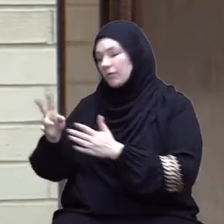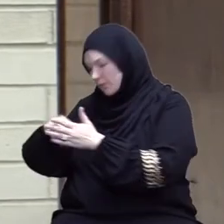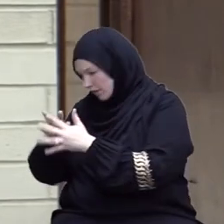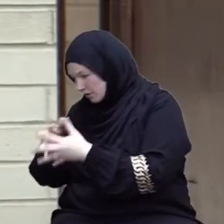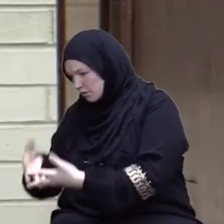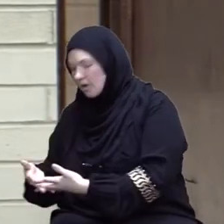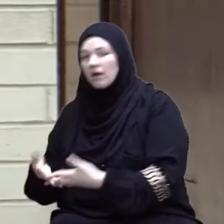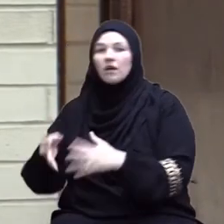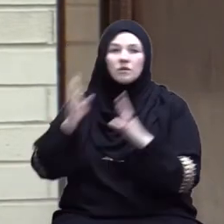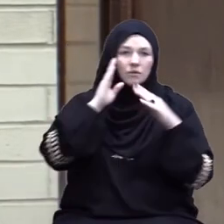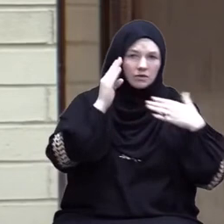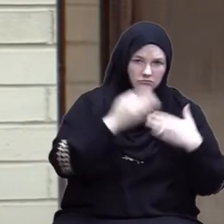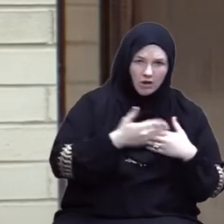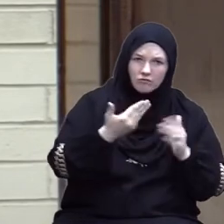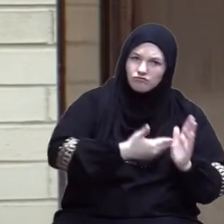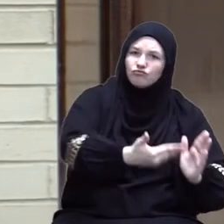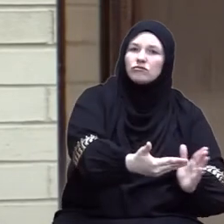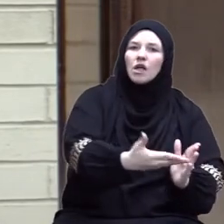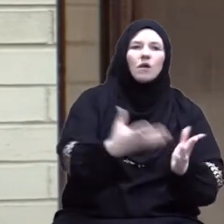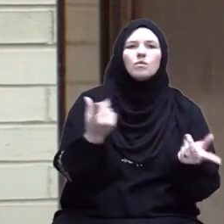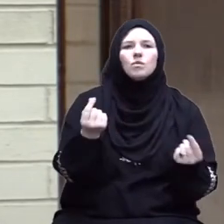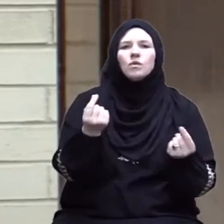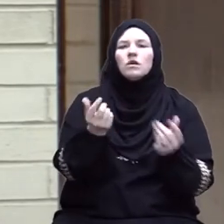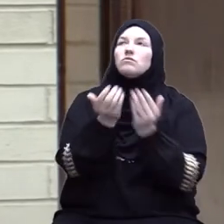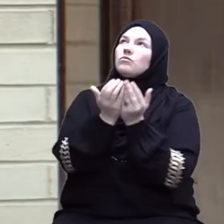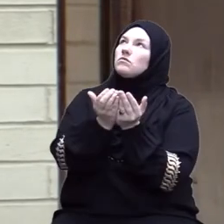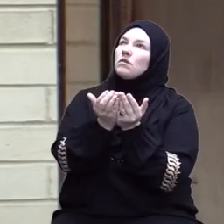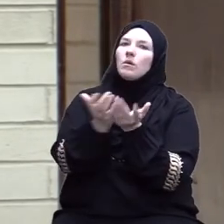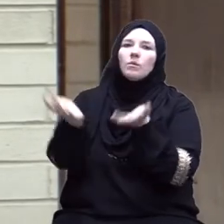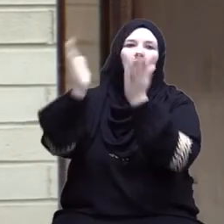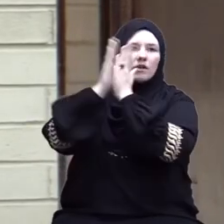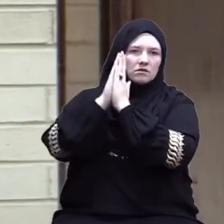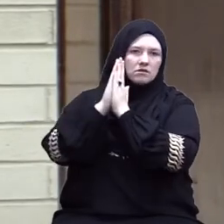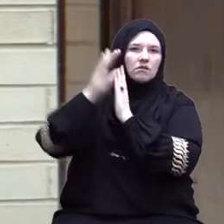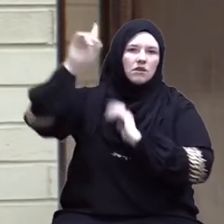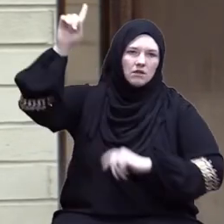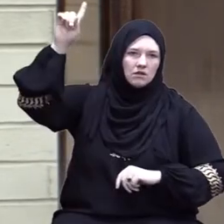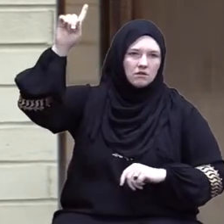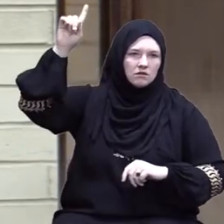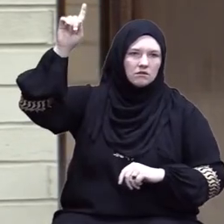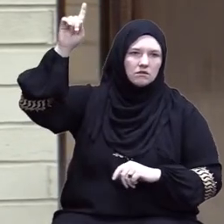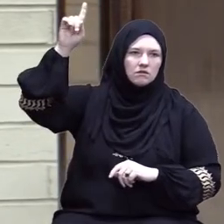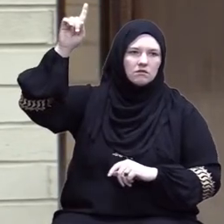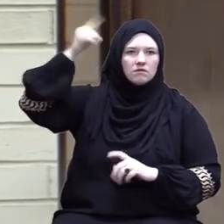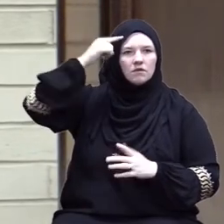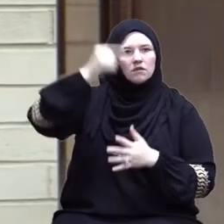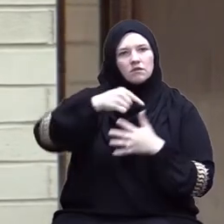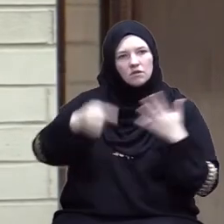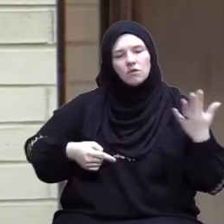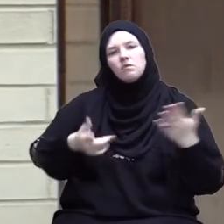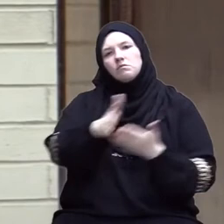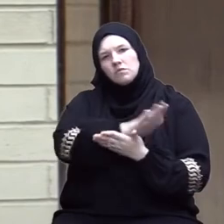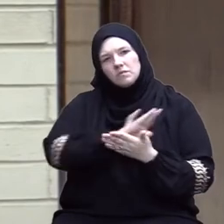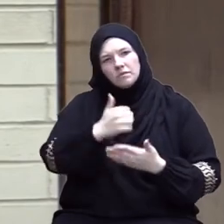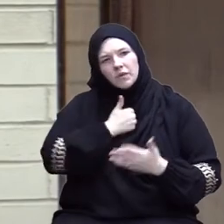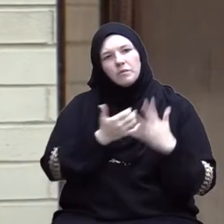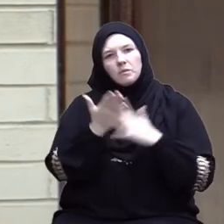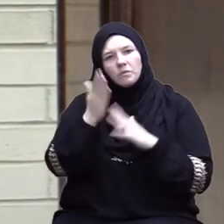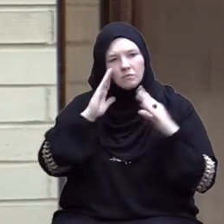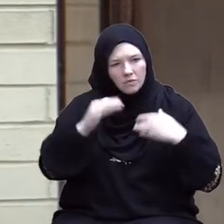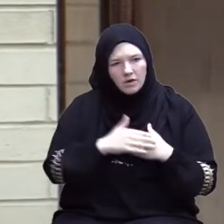and Allah listens to us and responds to us. We purify our soul through our prayer, and